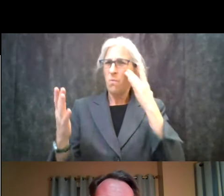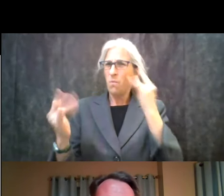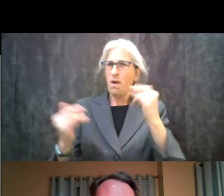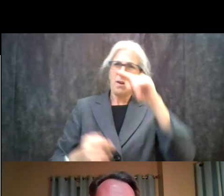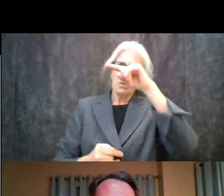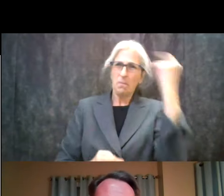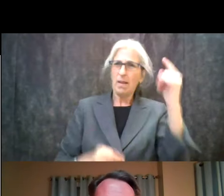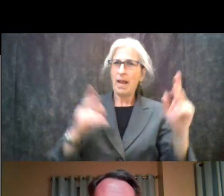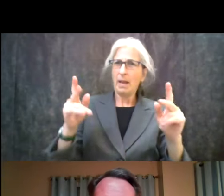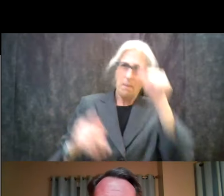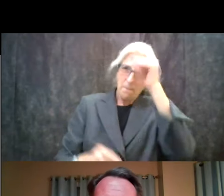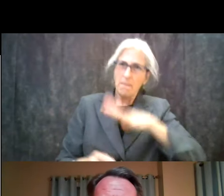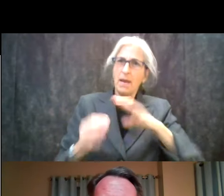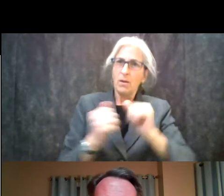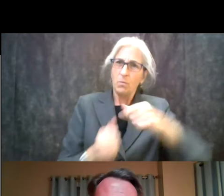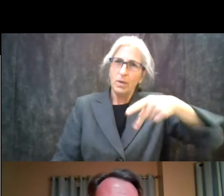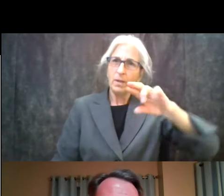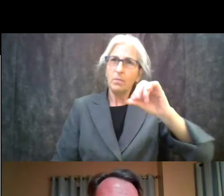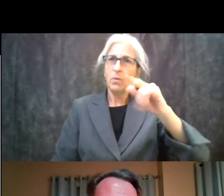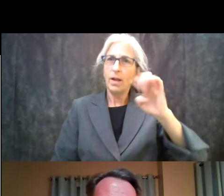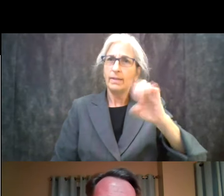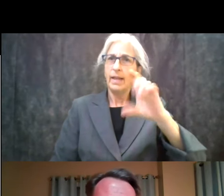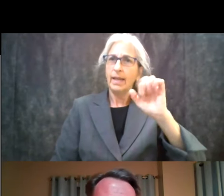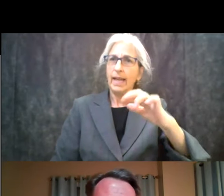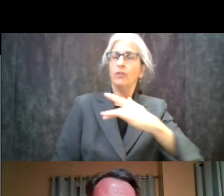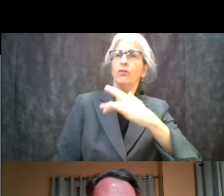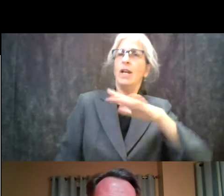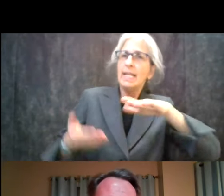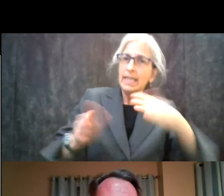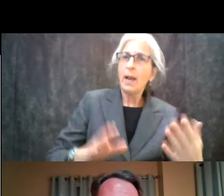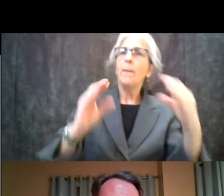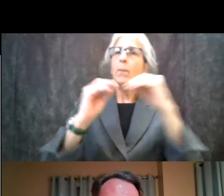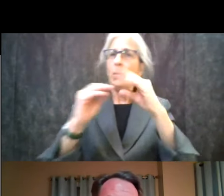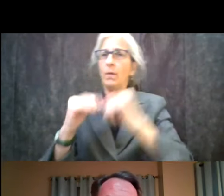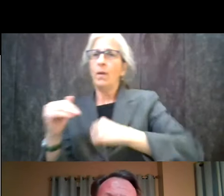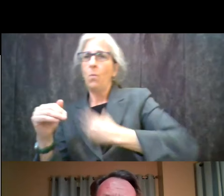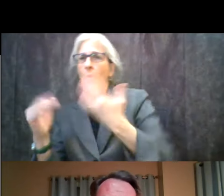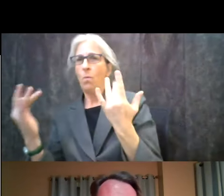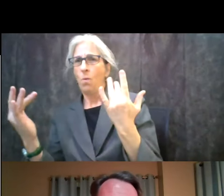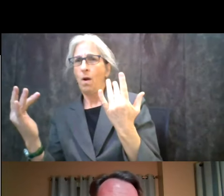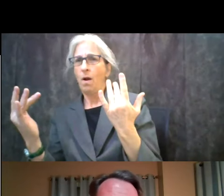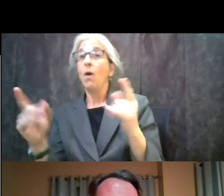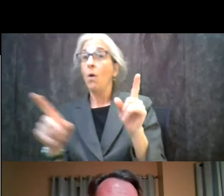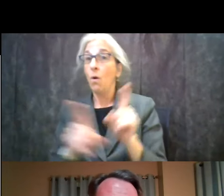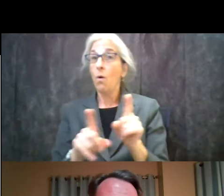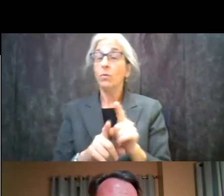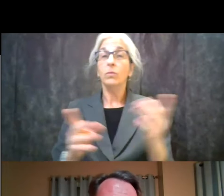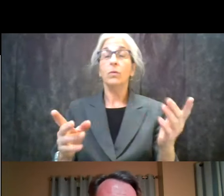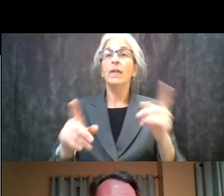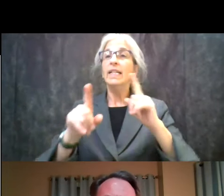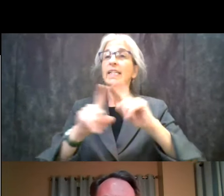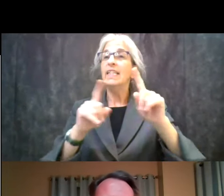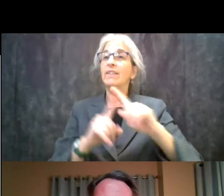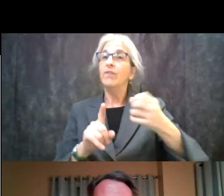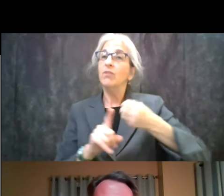and the NCI has many, many studies going on to try and figure this out. There's also different incidence rates of several cancers that are